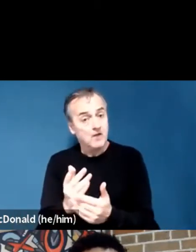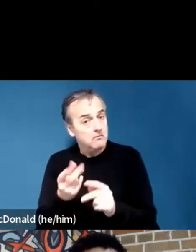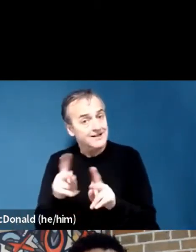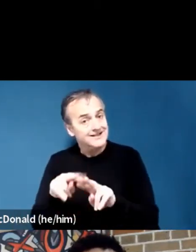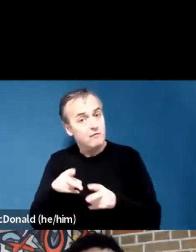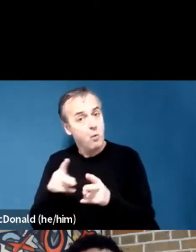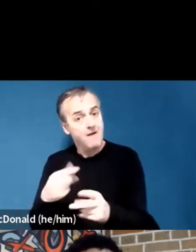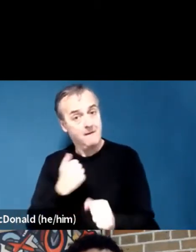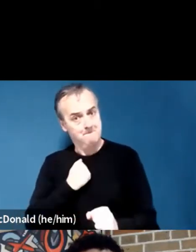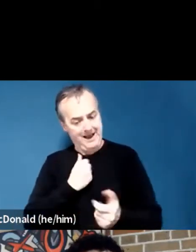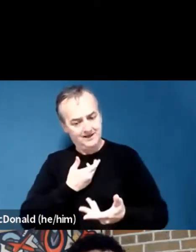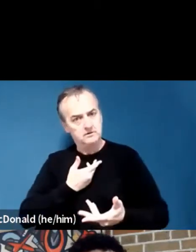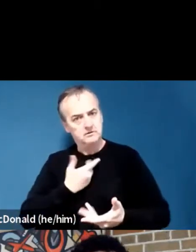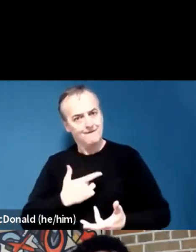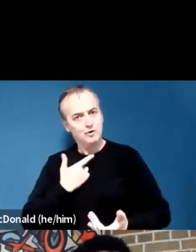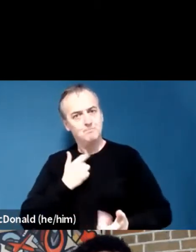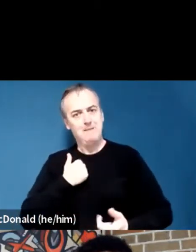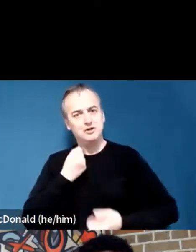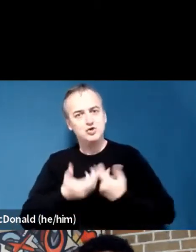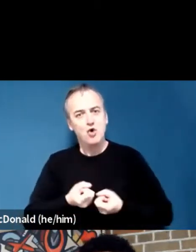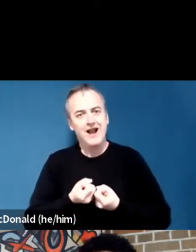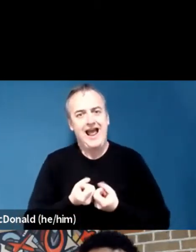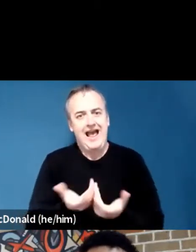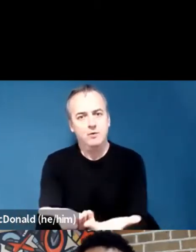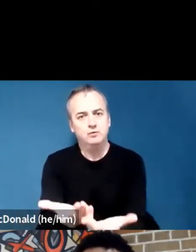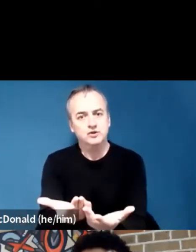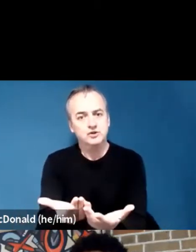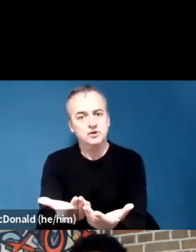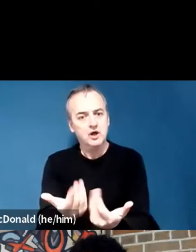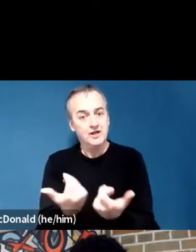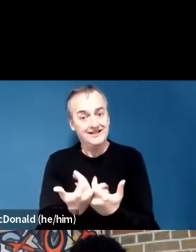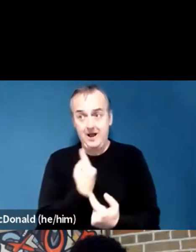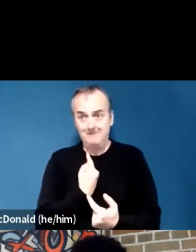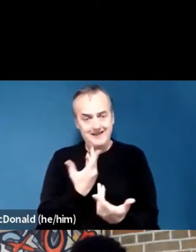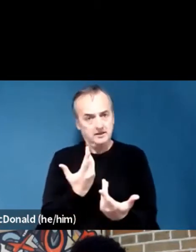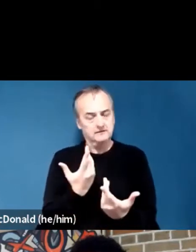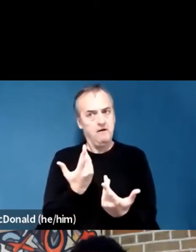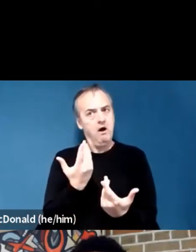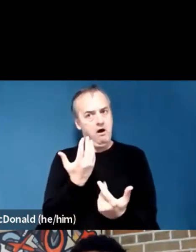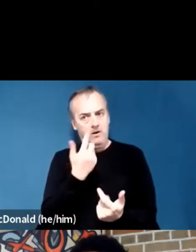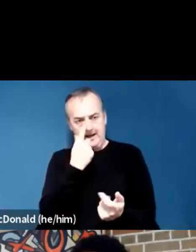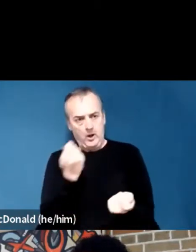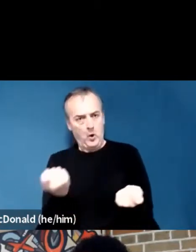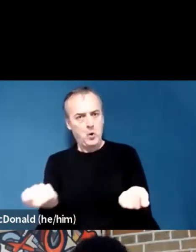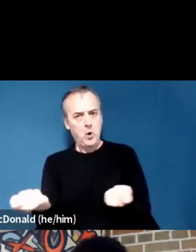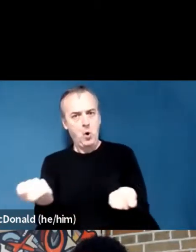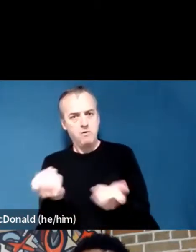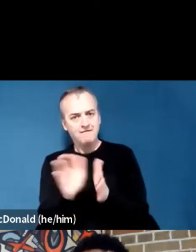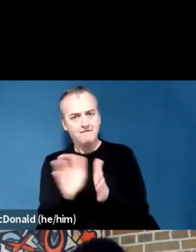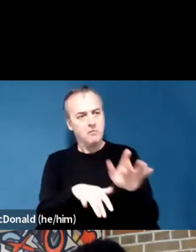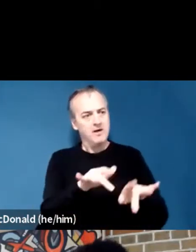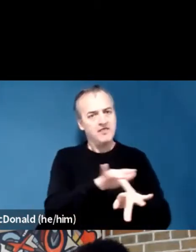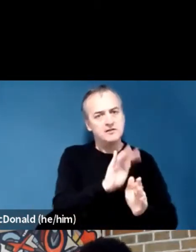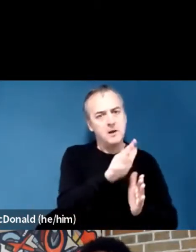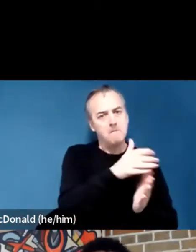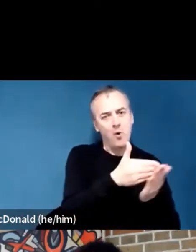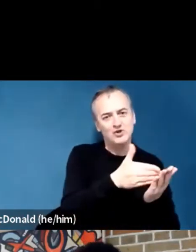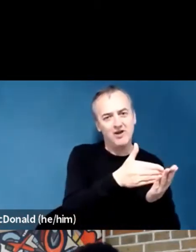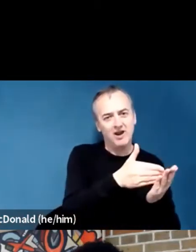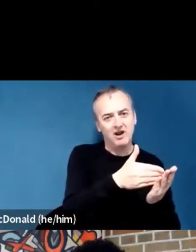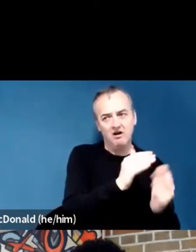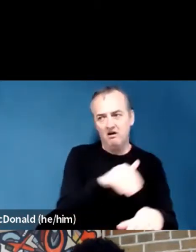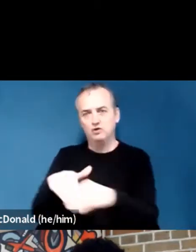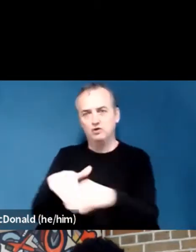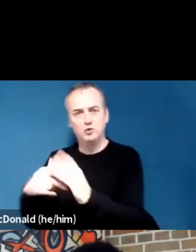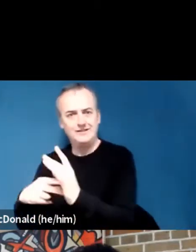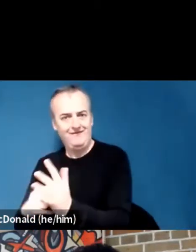tell this story that I might not have been introduced to yet. And that's how I've kind of handled my way into all the things I'm doing at the moment. I'm